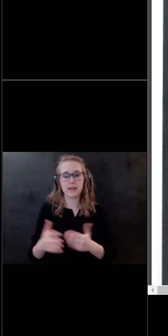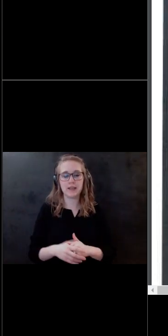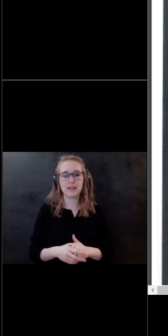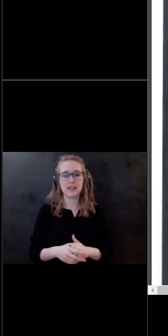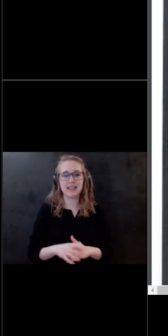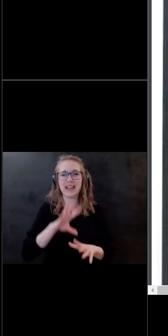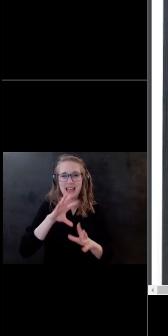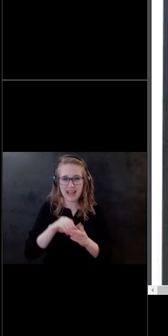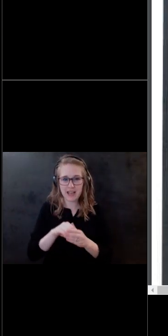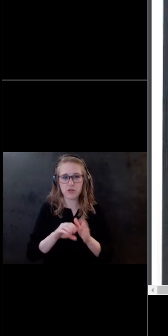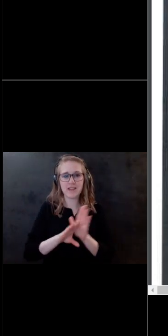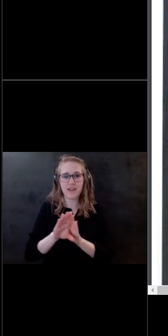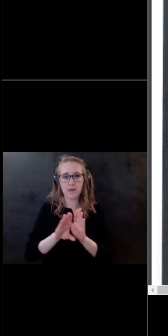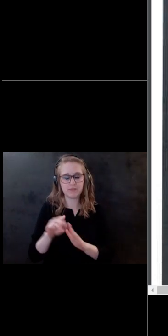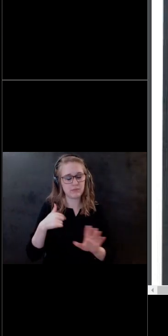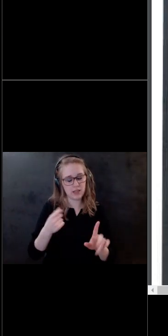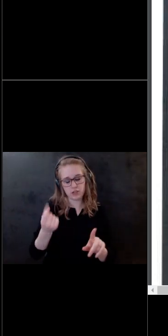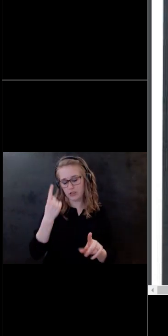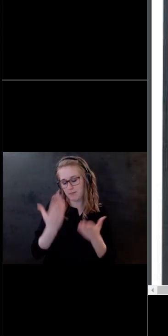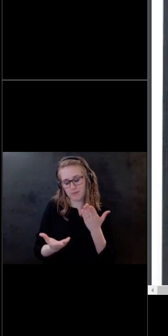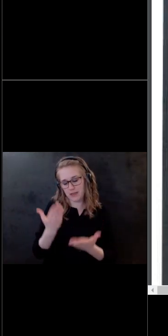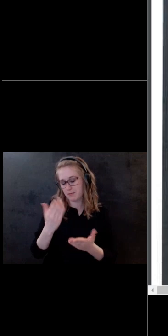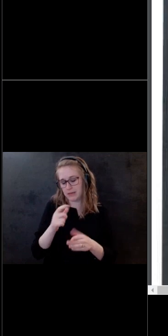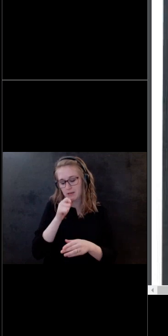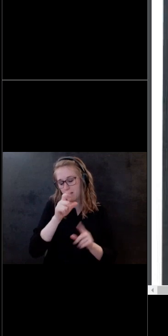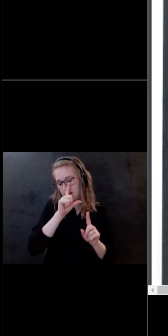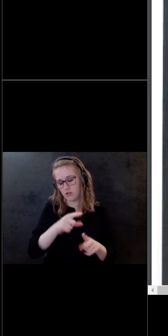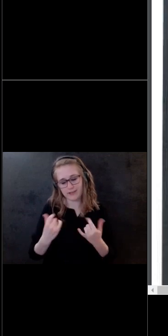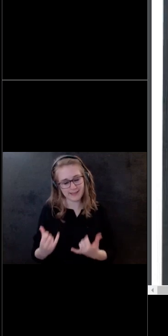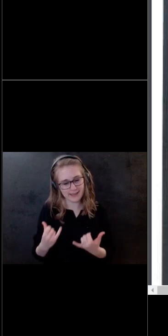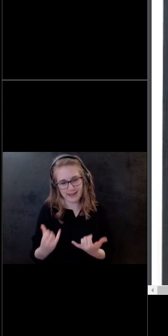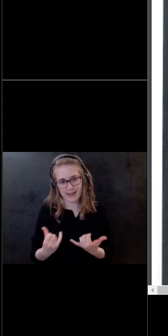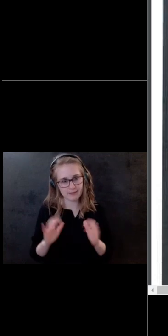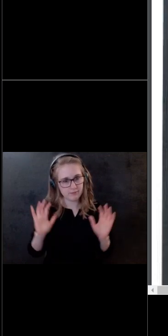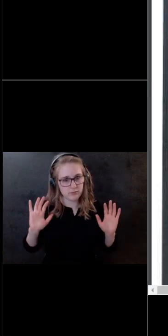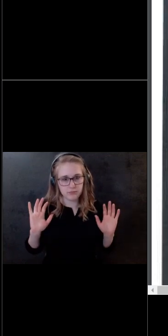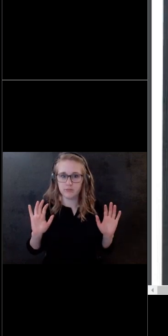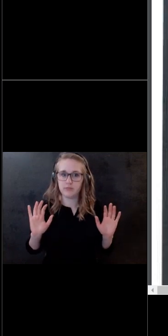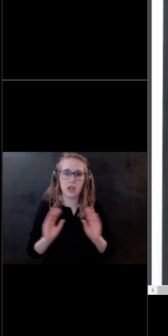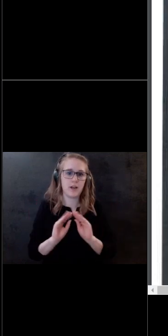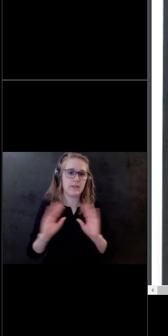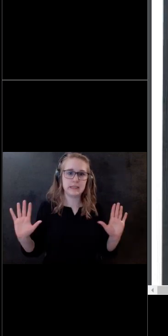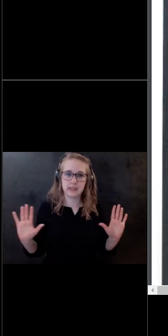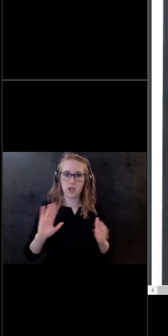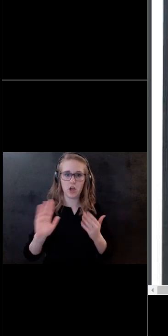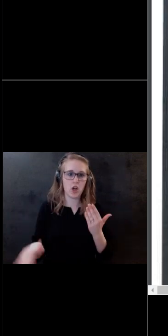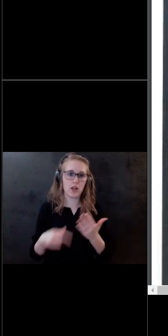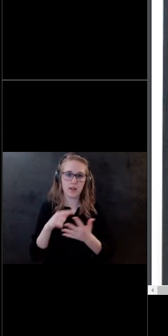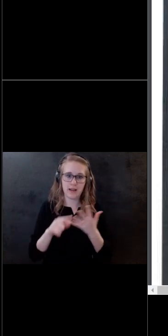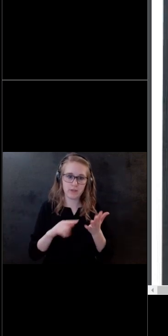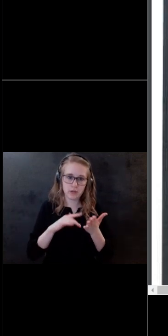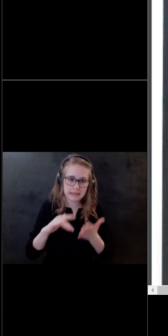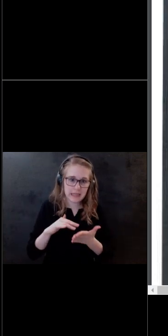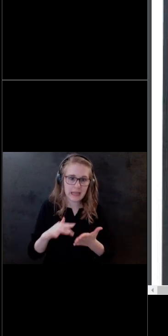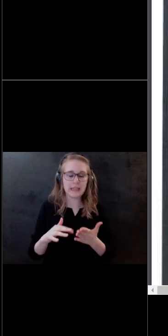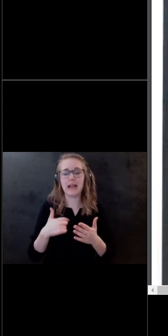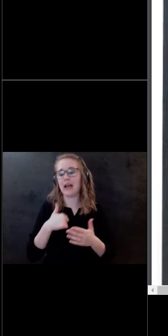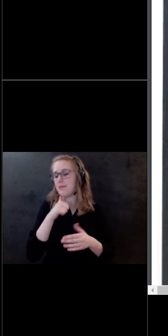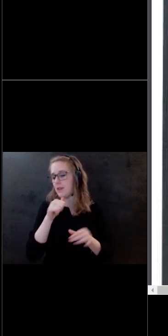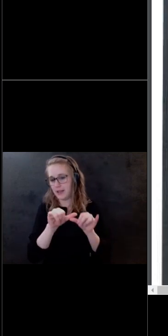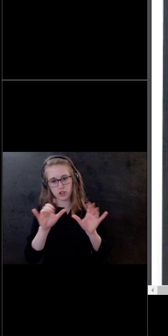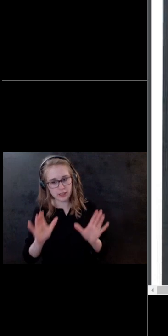into the development. I understand they may not have the answer today because obviously all of these things have to be studied. I'm not an